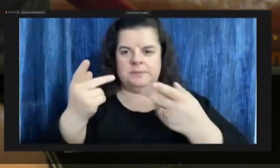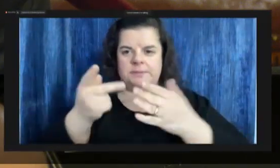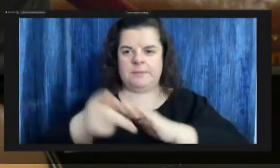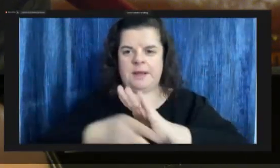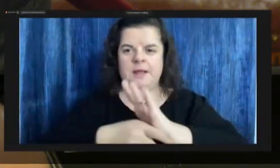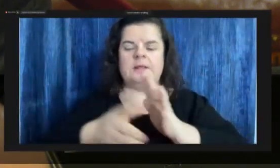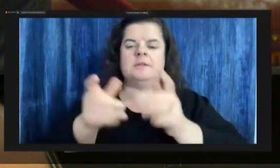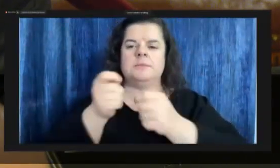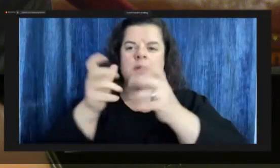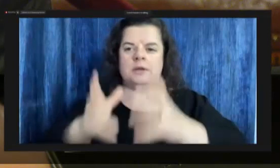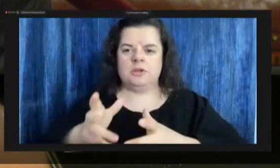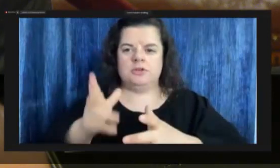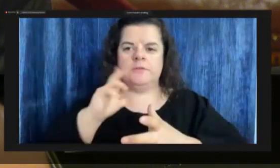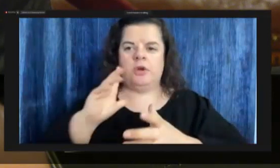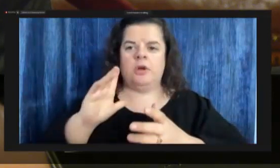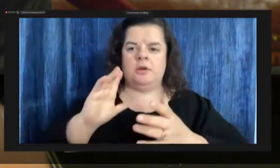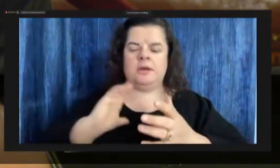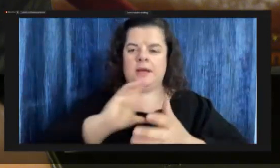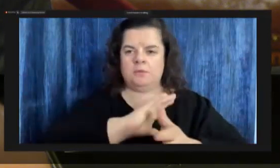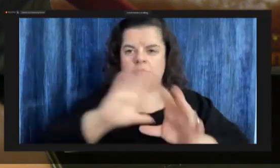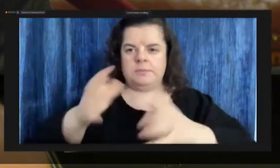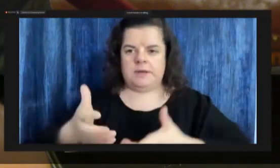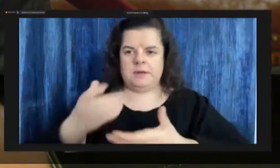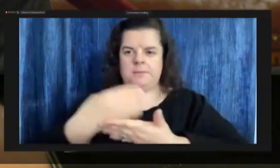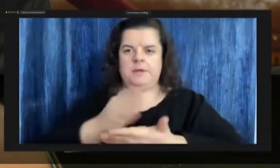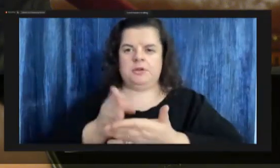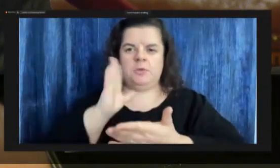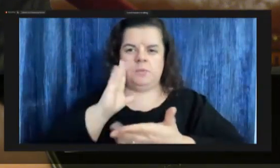budget, which would be an increase of